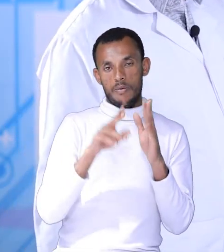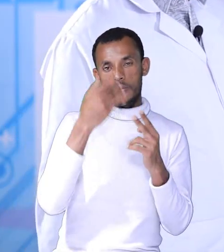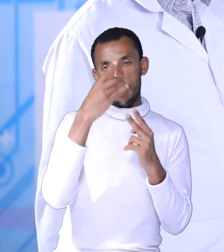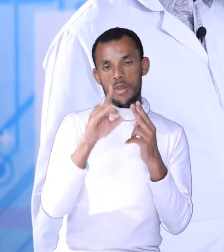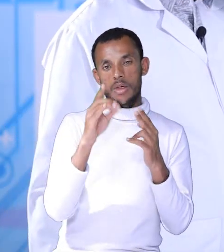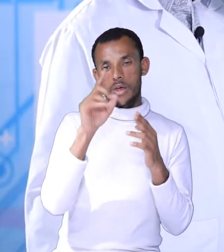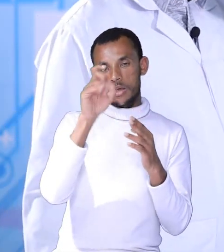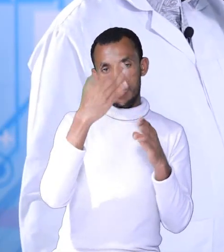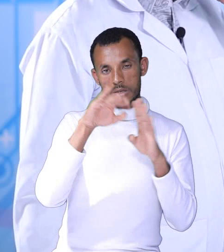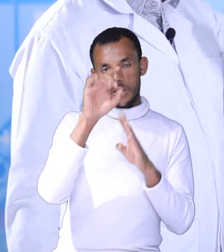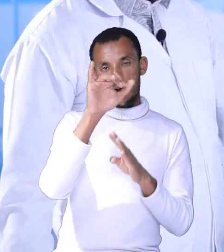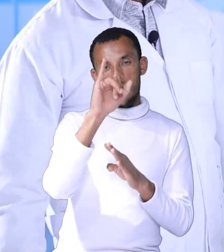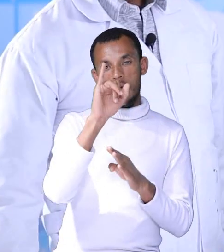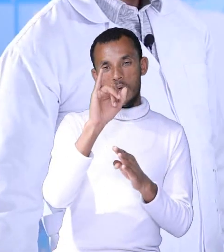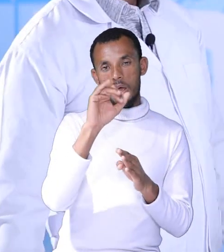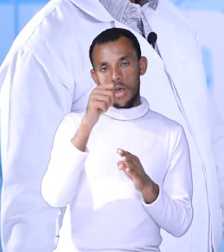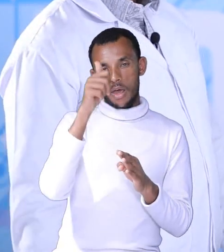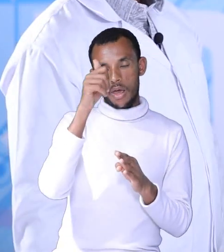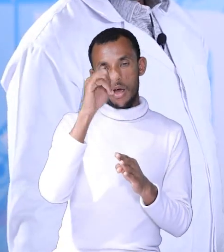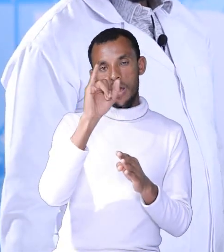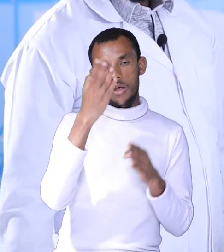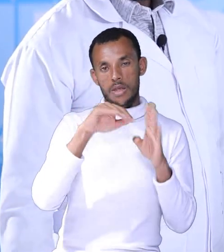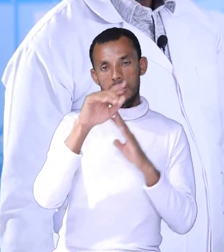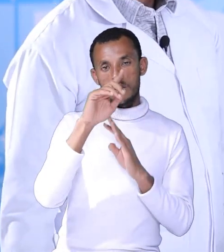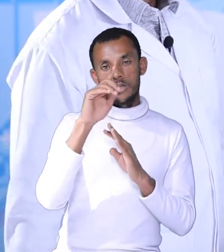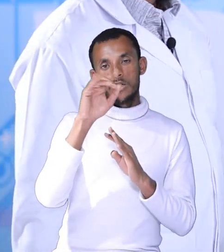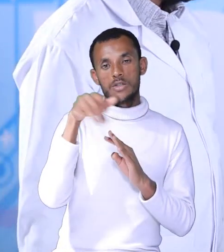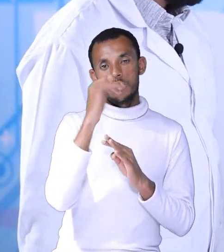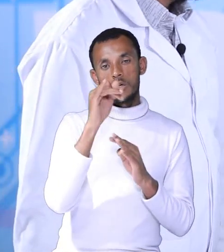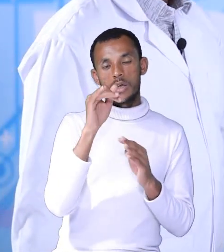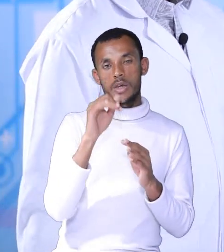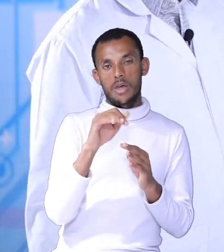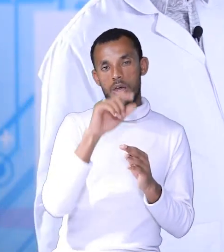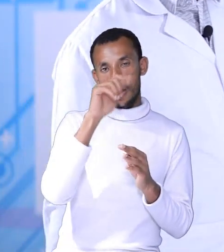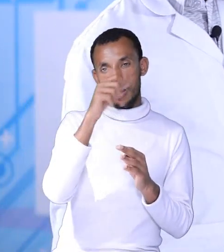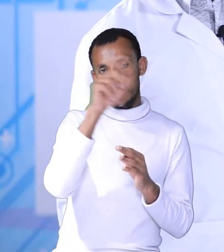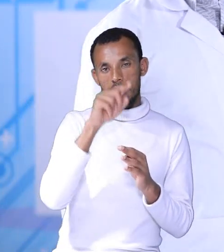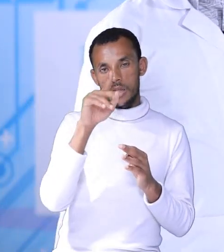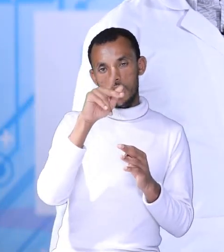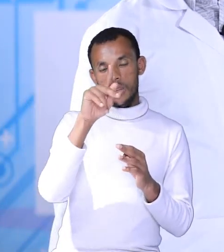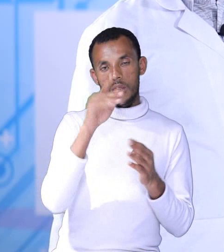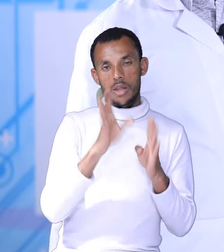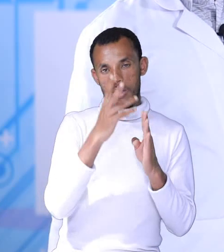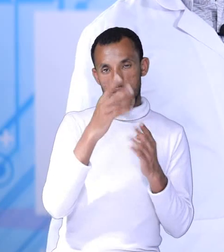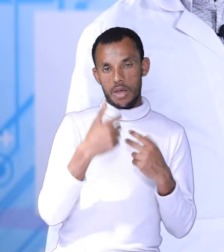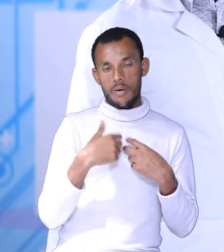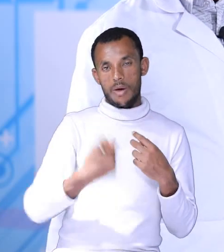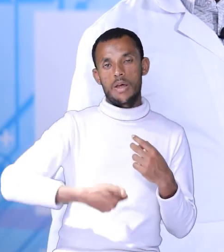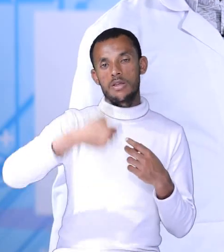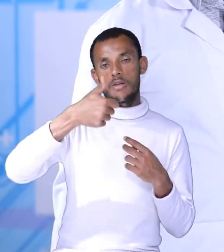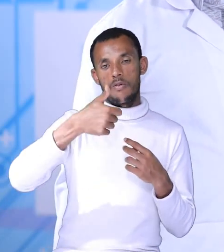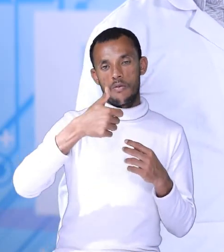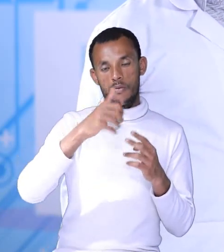Ax in the I, Ay in the J, plus Az in the K. And let's have another vector